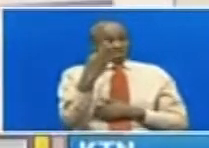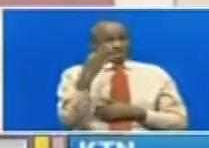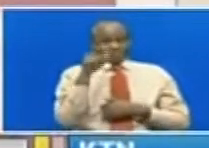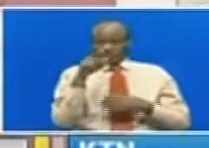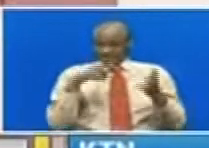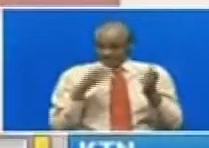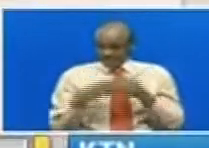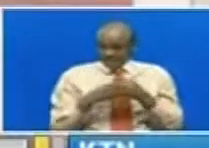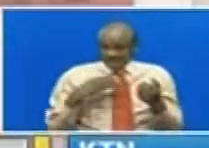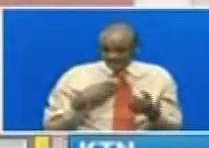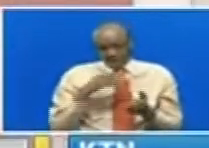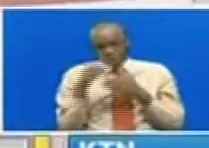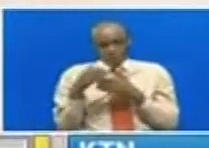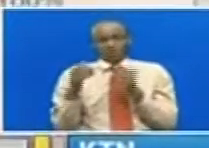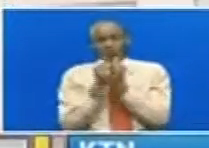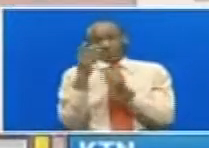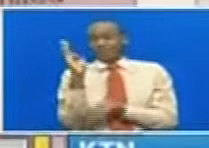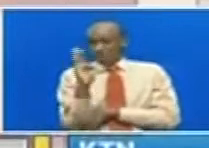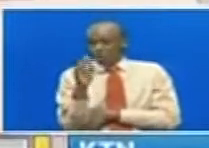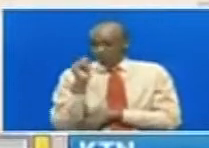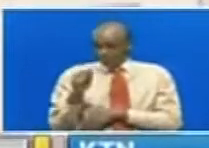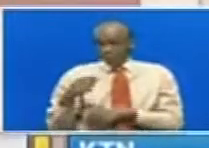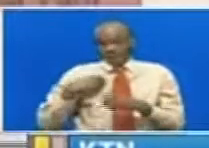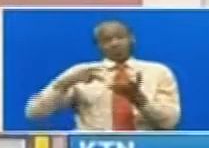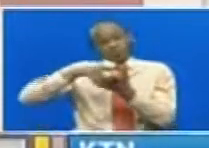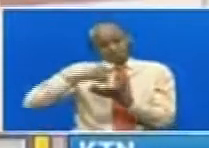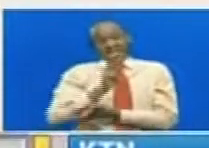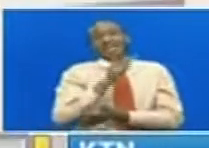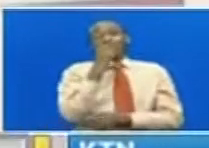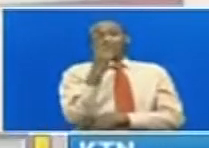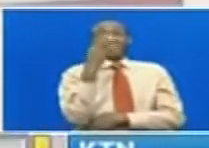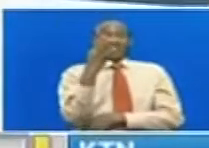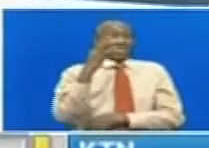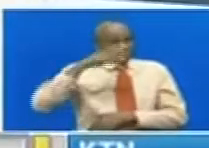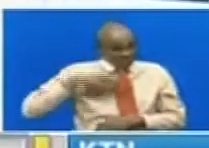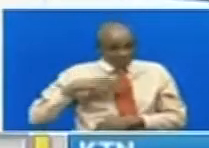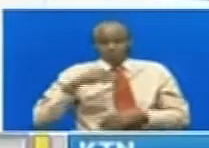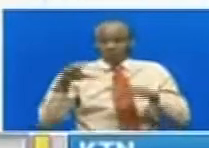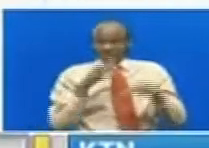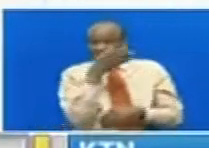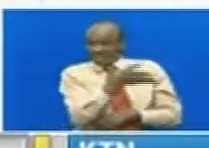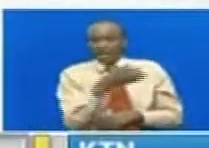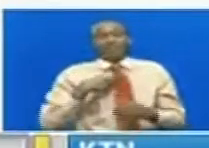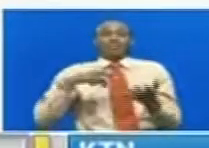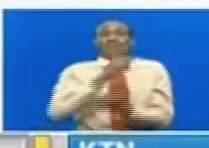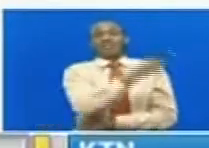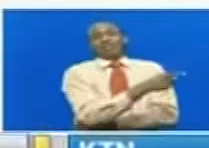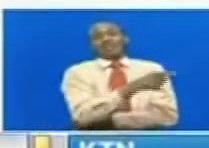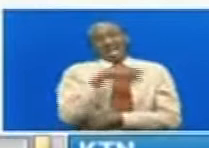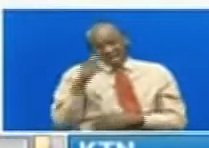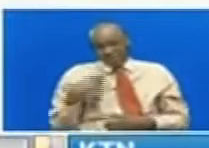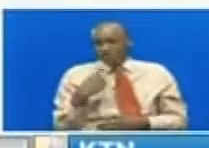at close to 14 billion shillings, will be liquidated to pay off the affected 23,000 victims of the Ponzi scheme and as many